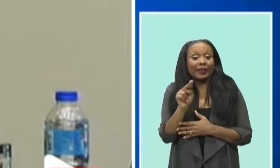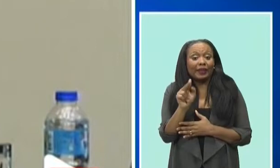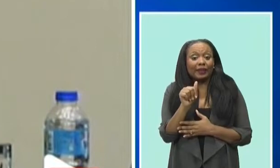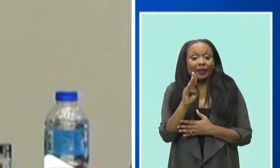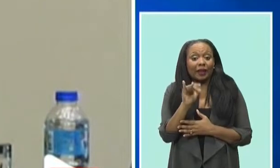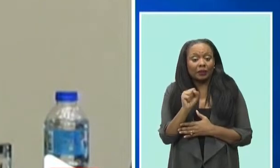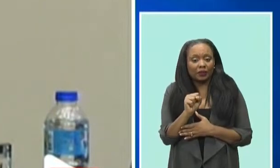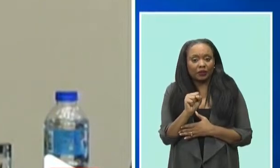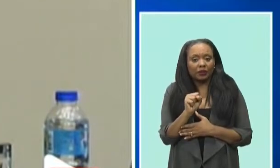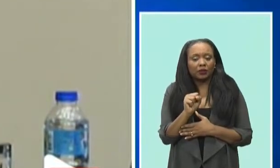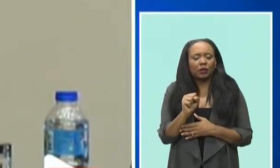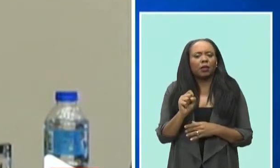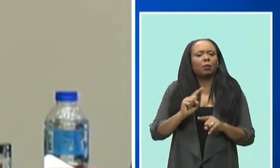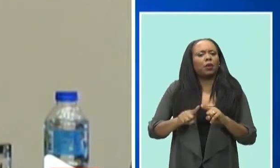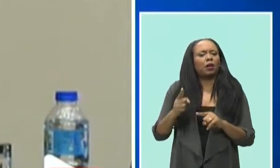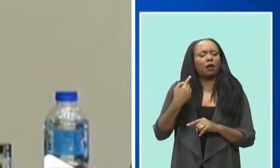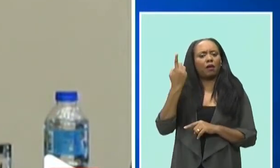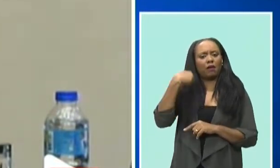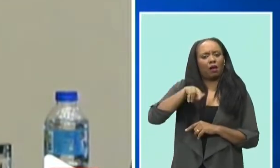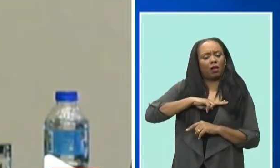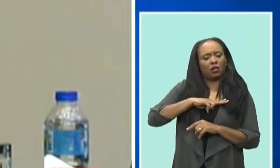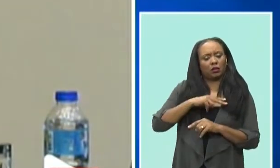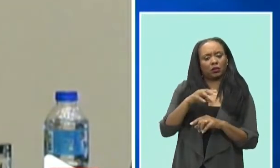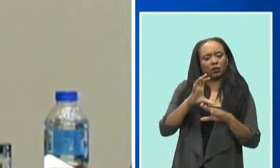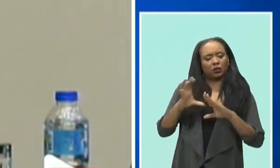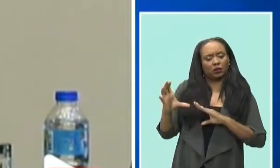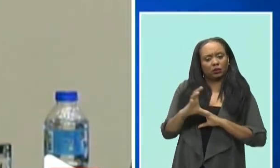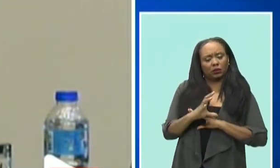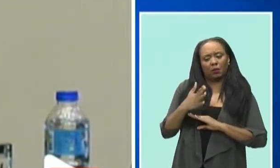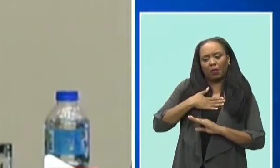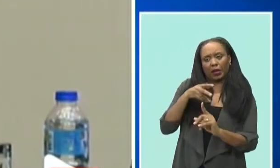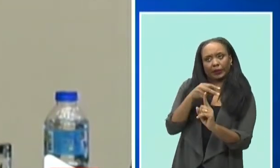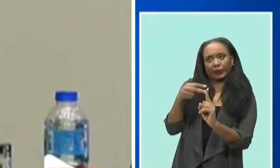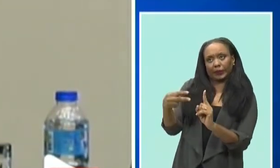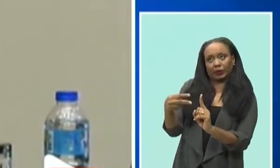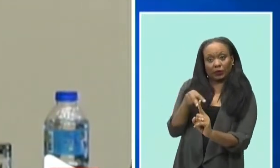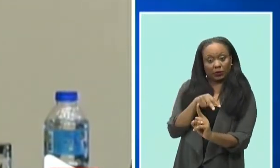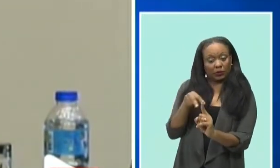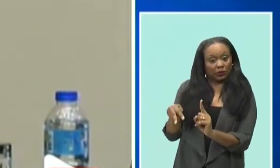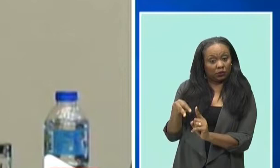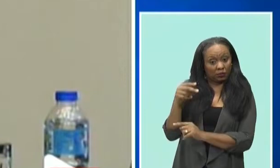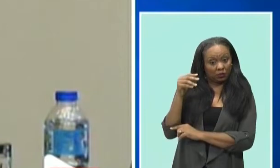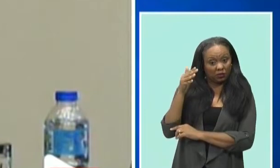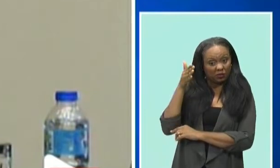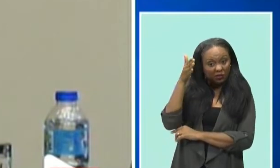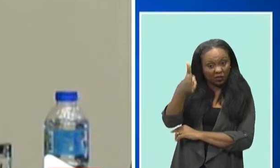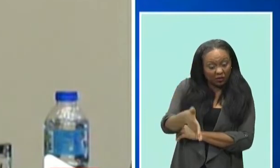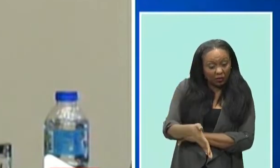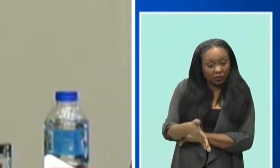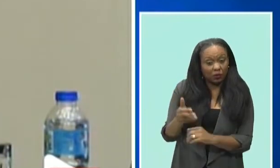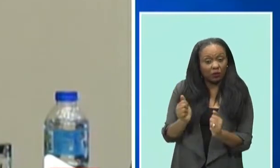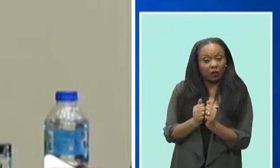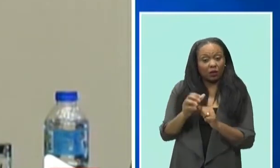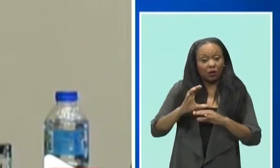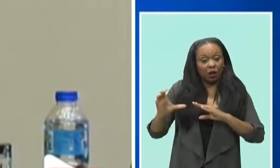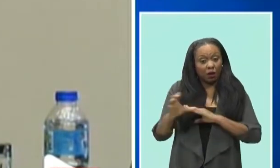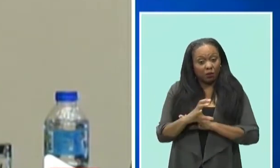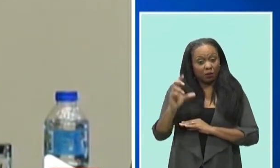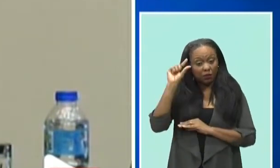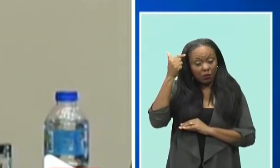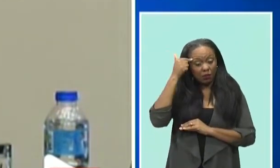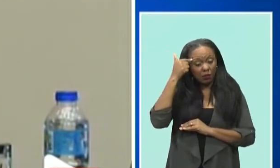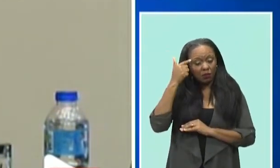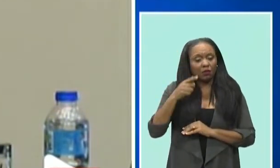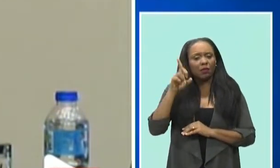regulatory perspective of the Caribbean, my perspective, at least going forward with the governments of the Caribbean, is to ensure that